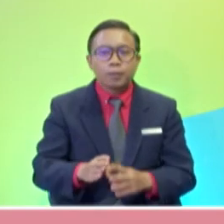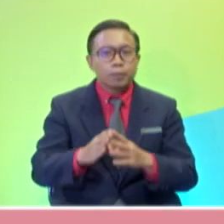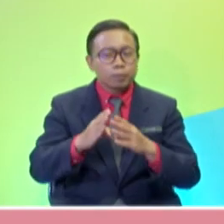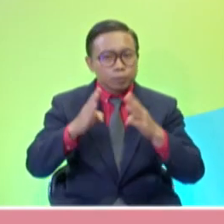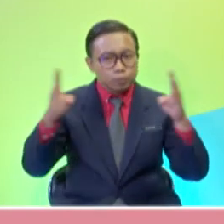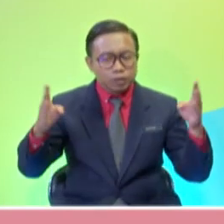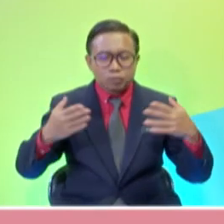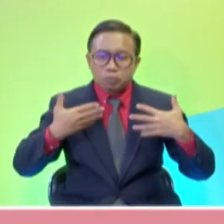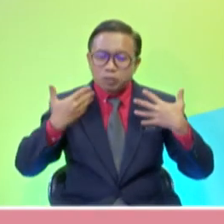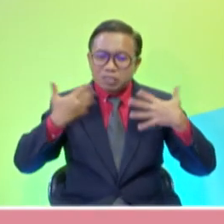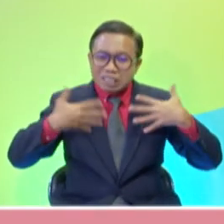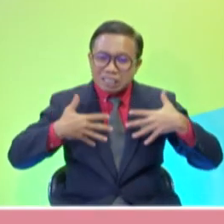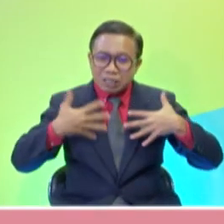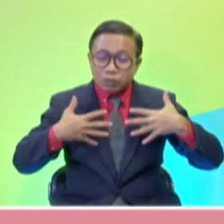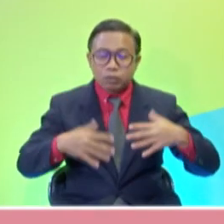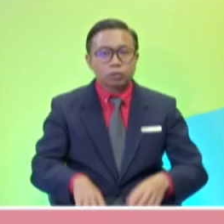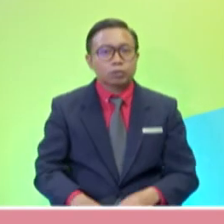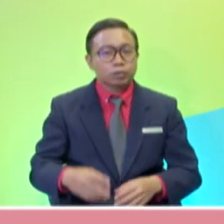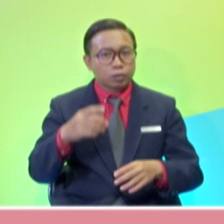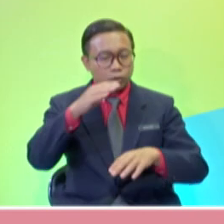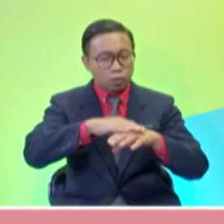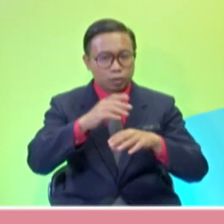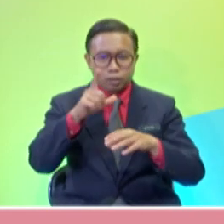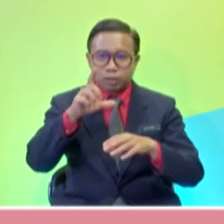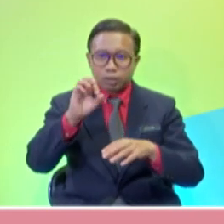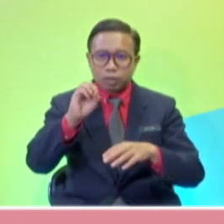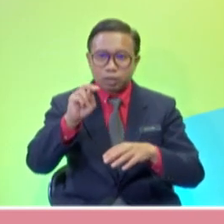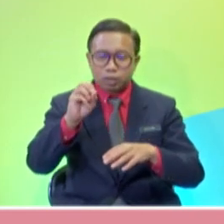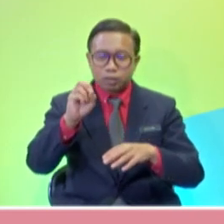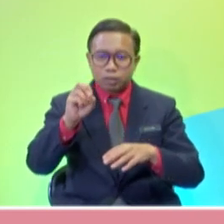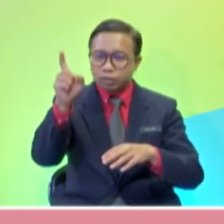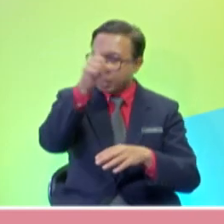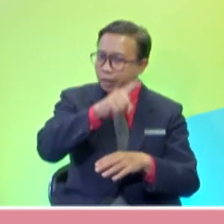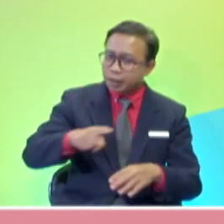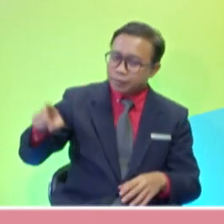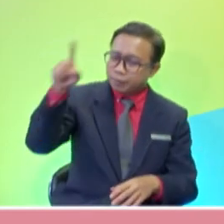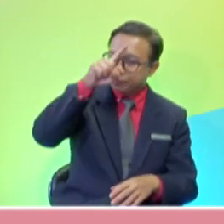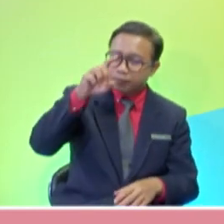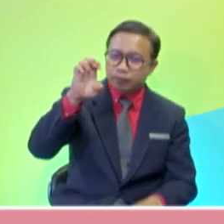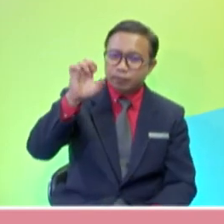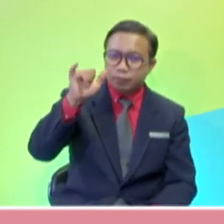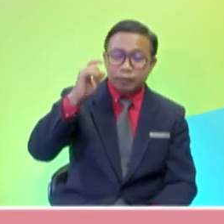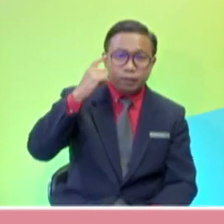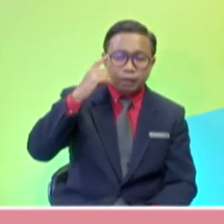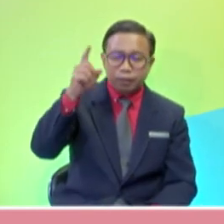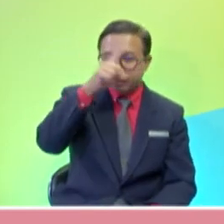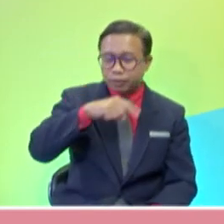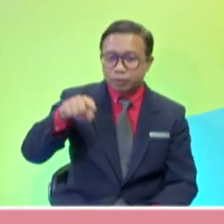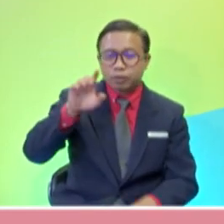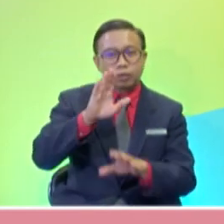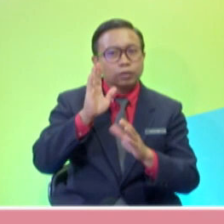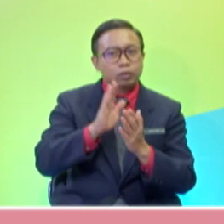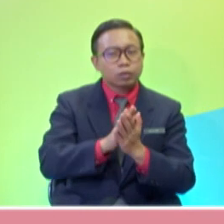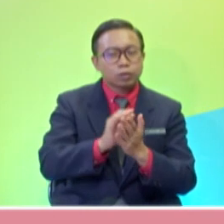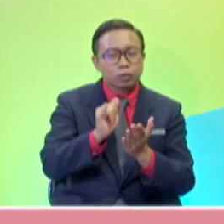It was a bit scary when they were on the London Eye. Right. So it means that her mum was scared, but not that